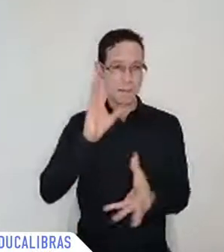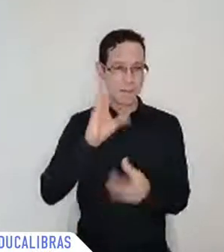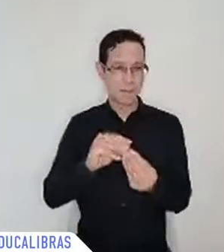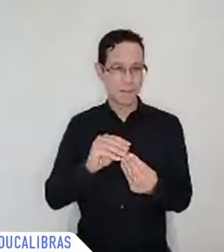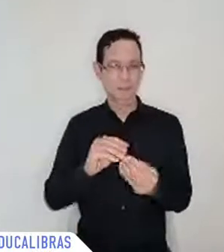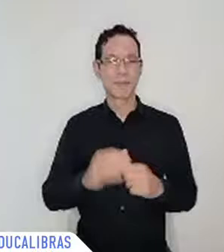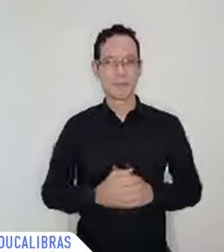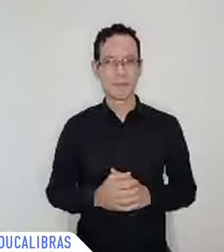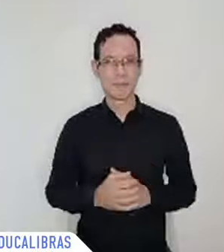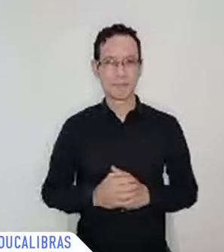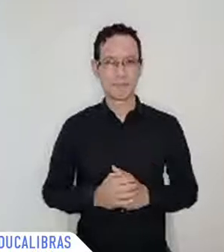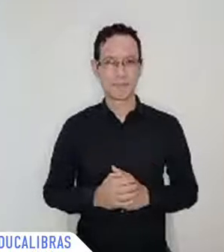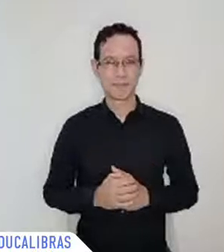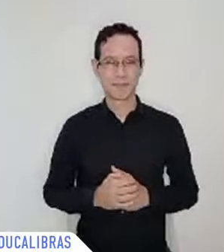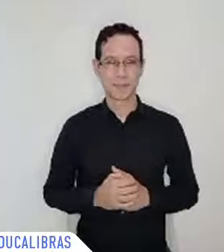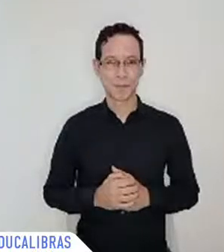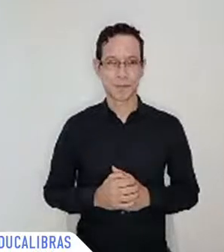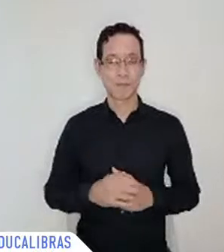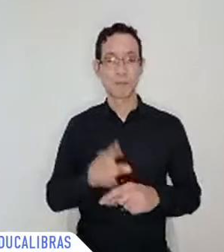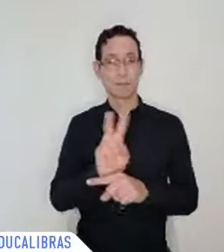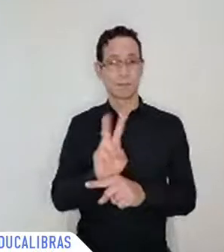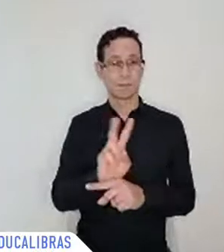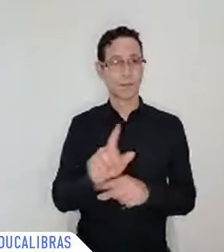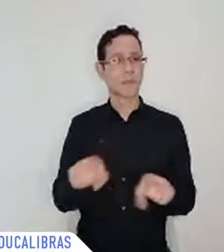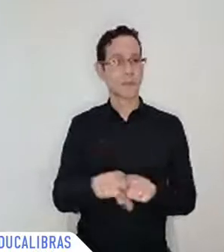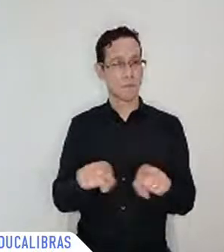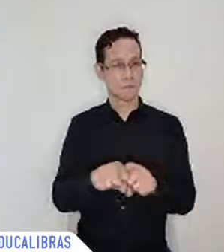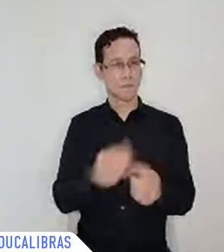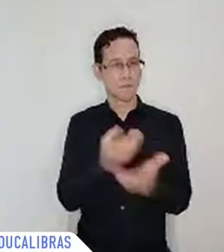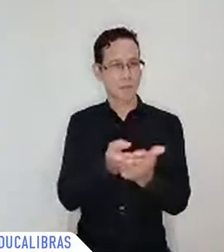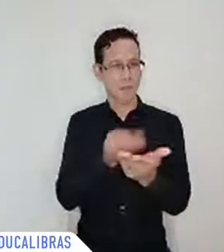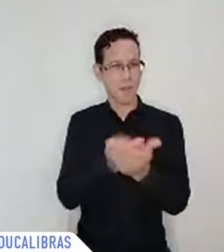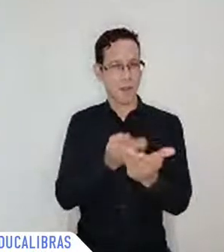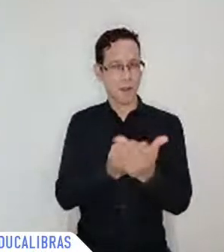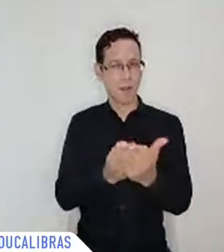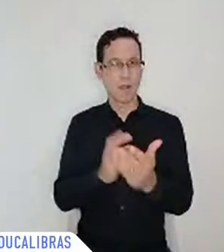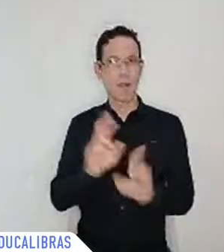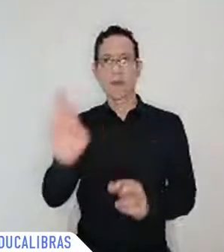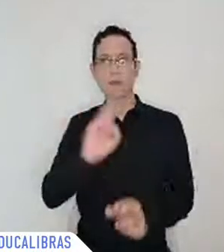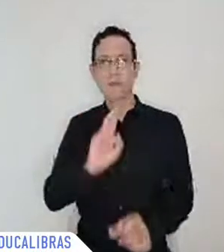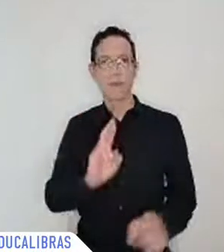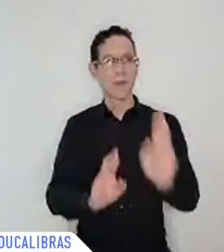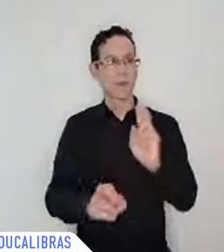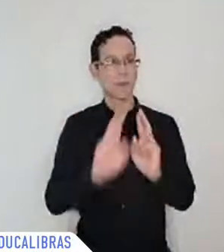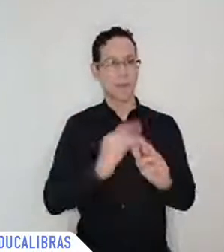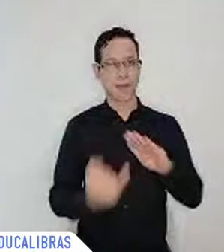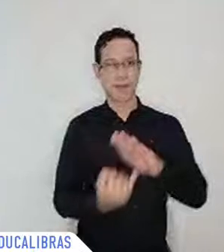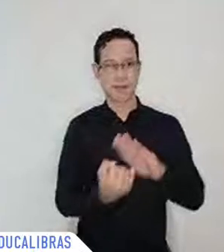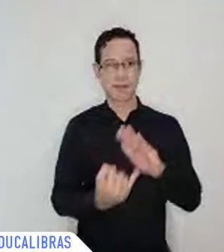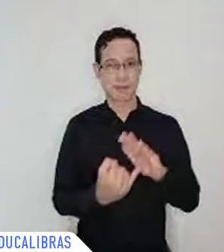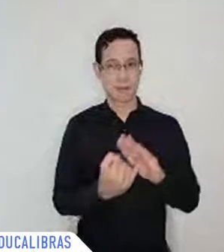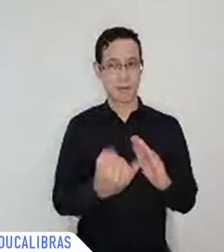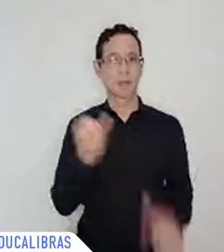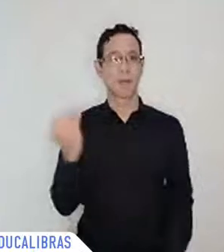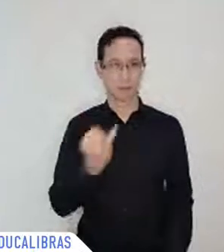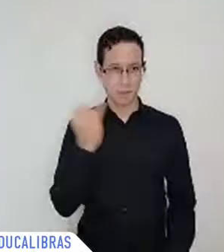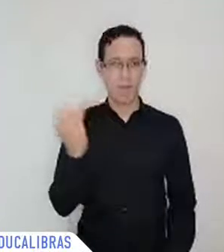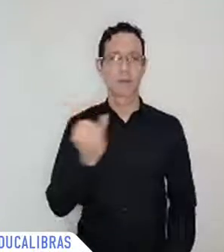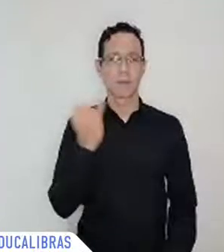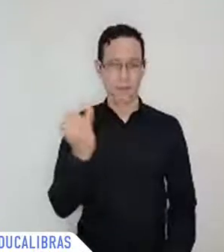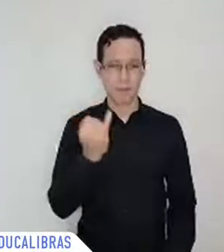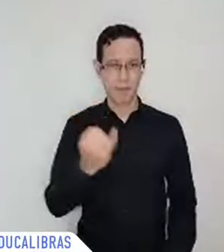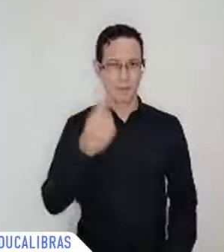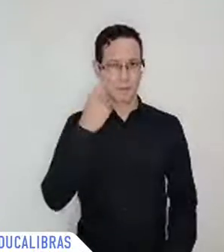lot, some recurring occurrences. And just to close, I'd like to say that we also monitor the response